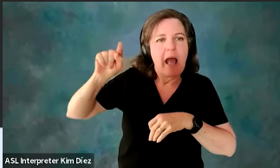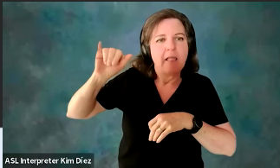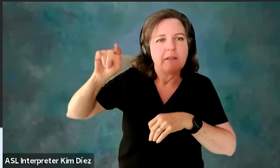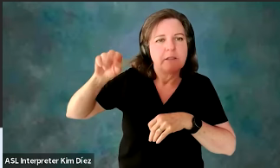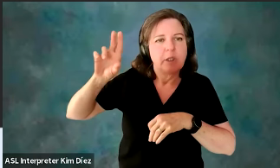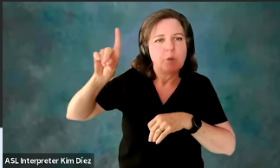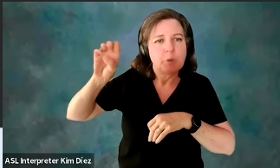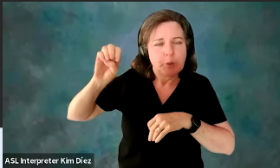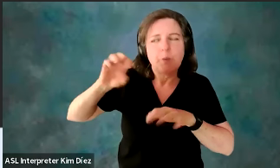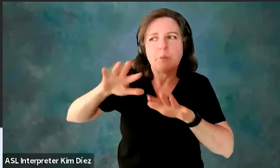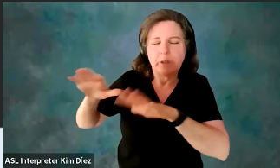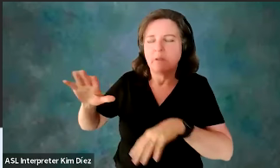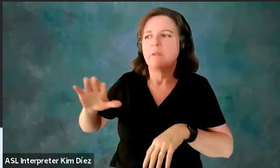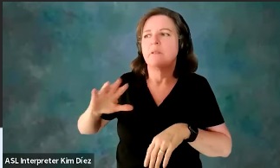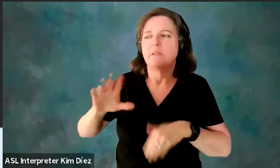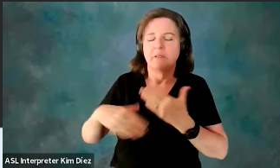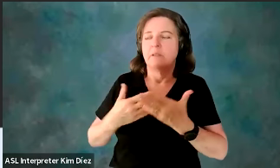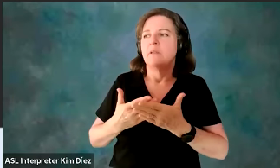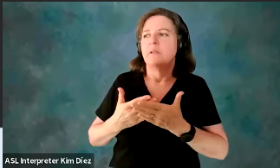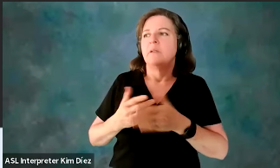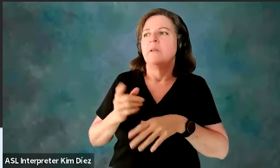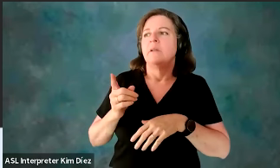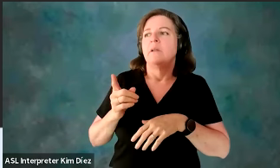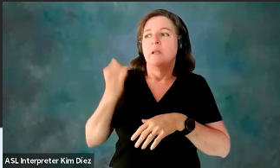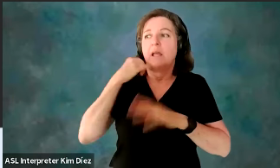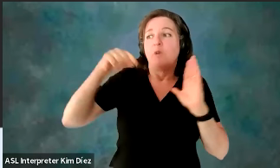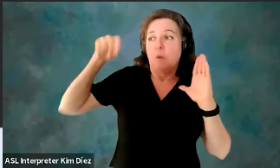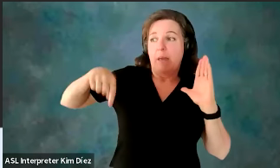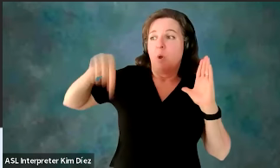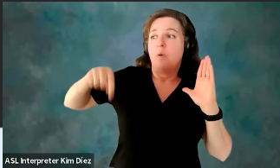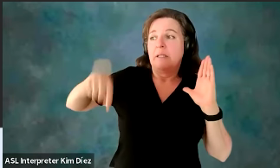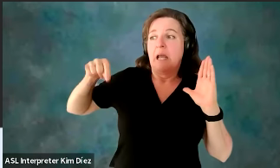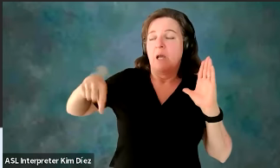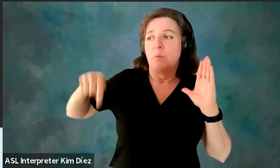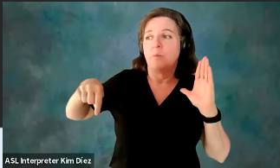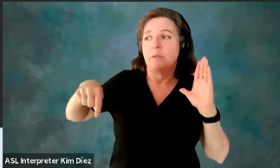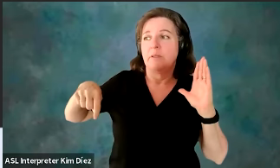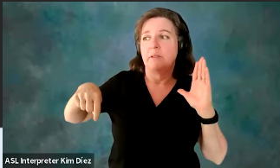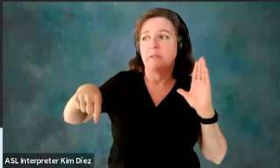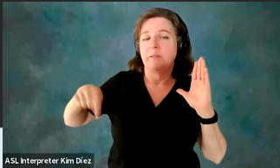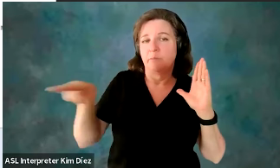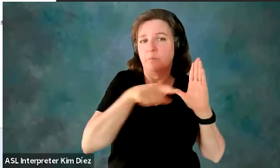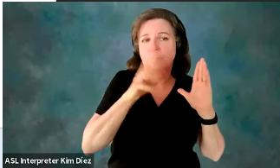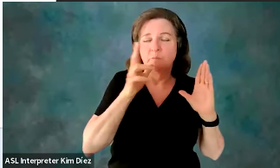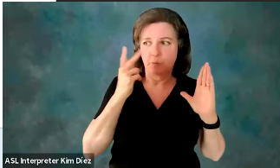different characteristics of that area of interest. If we go down, continue to go down, we're going to see that now